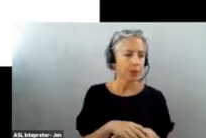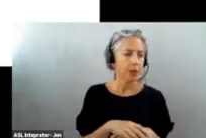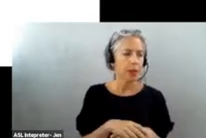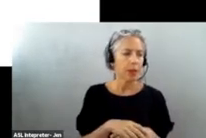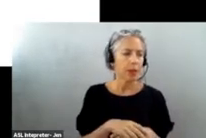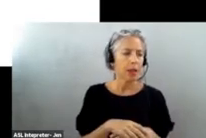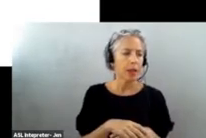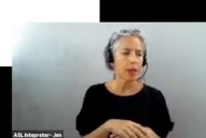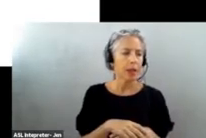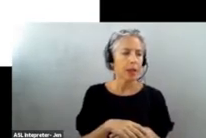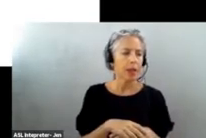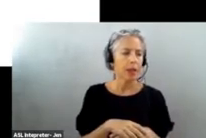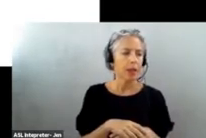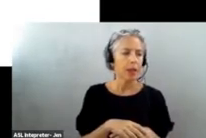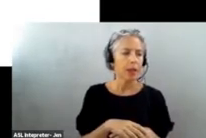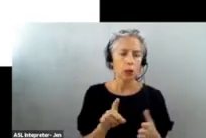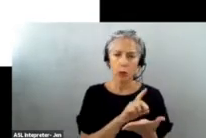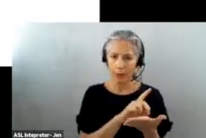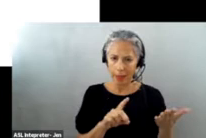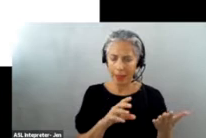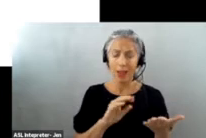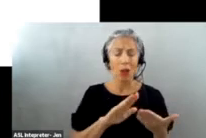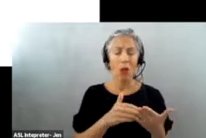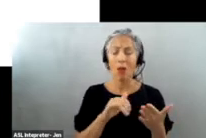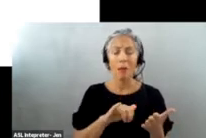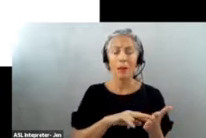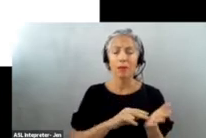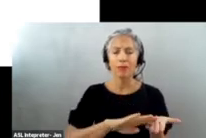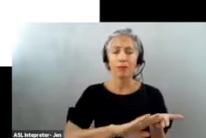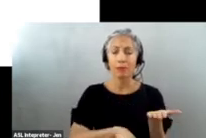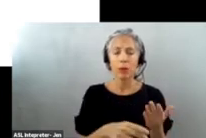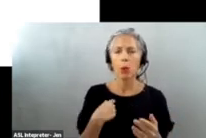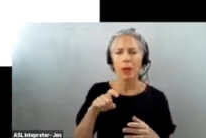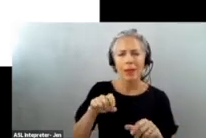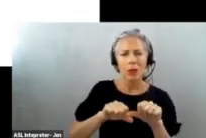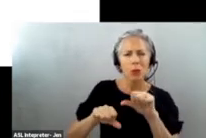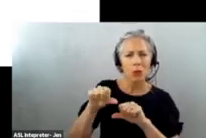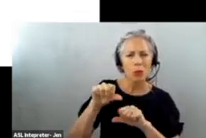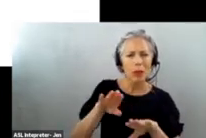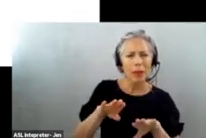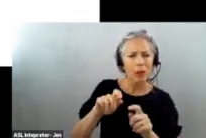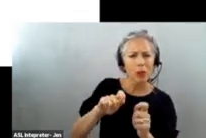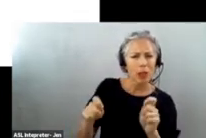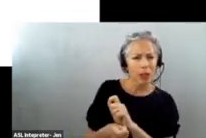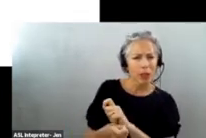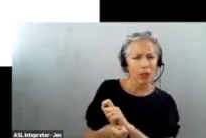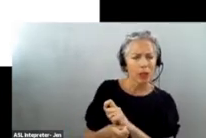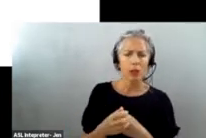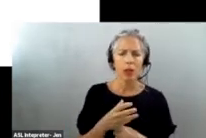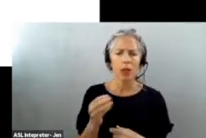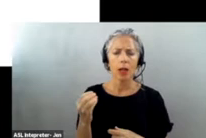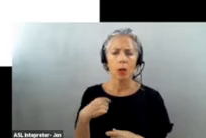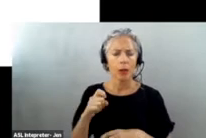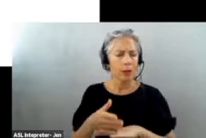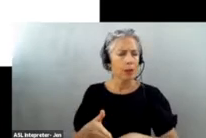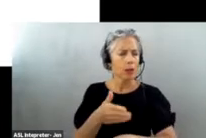What we need to do is we need to have a social and behavioral change in these places. And we also need to